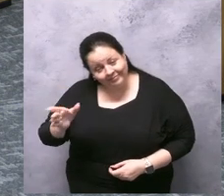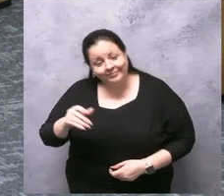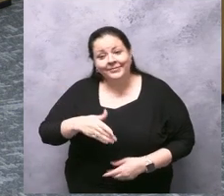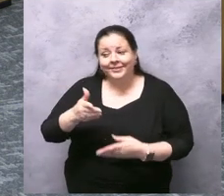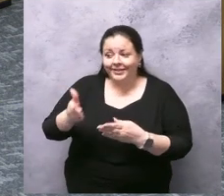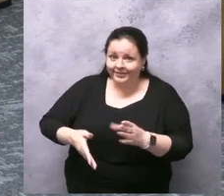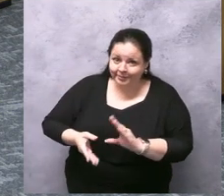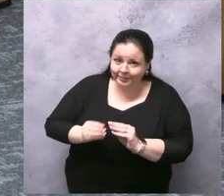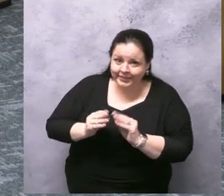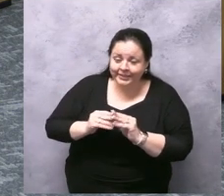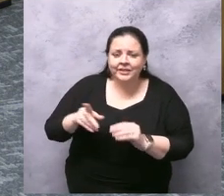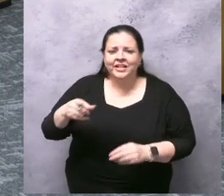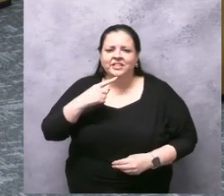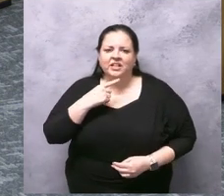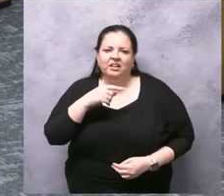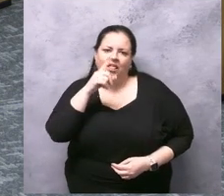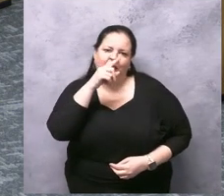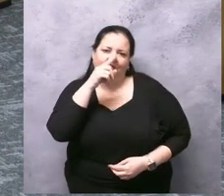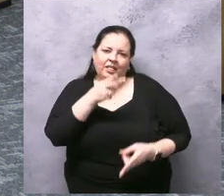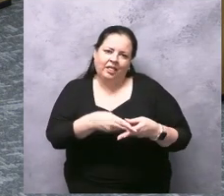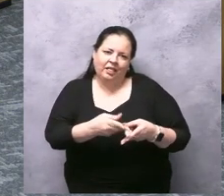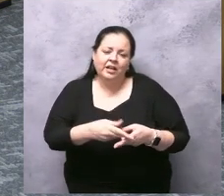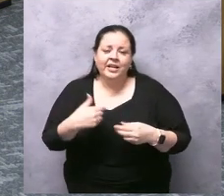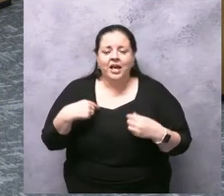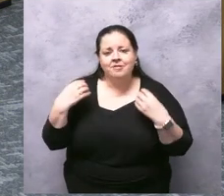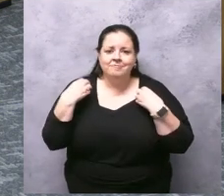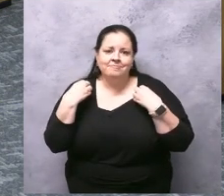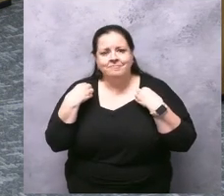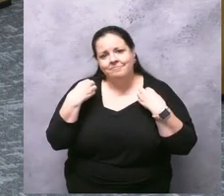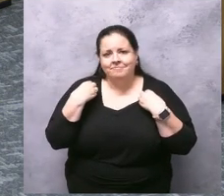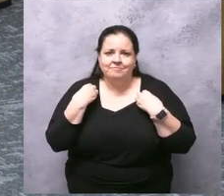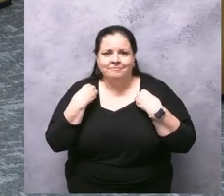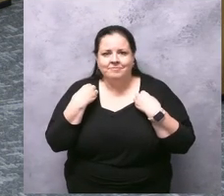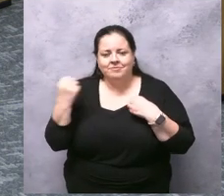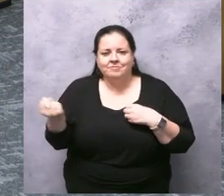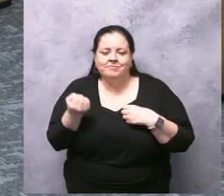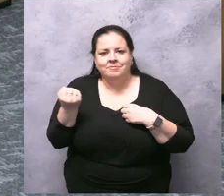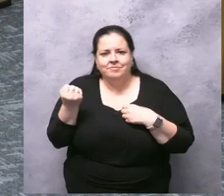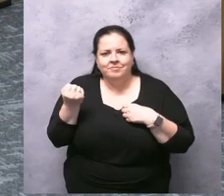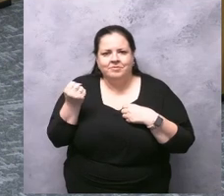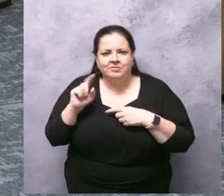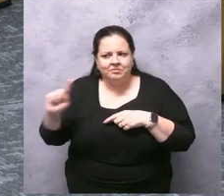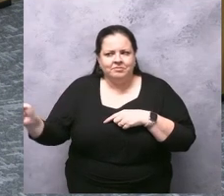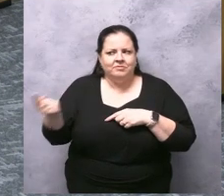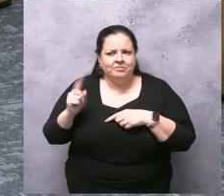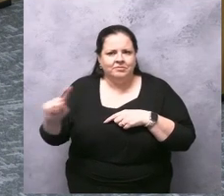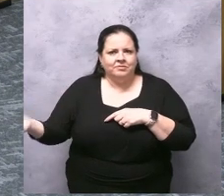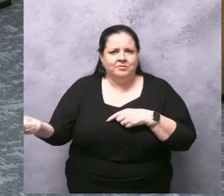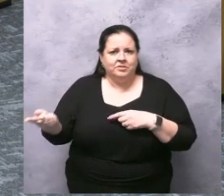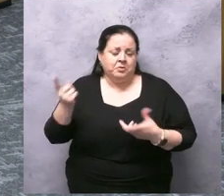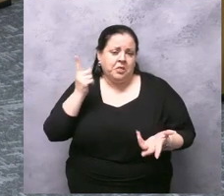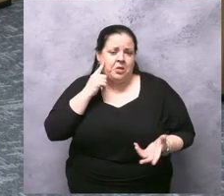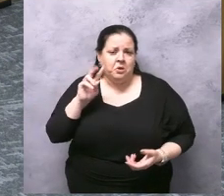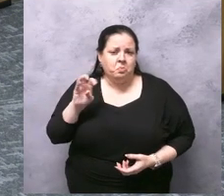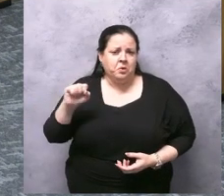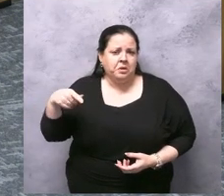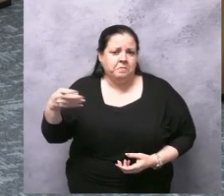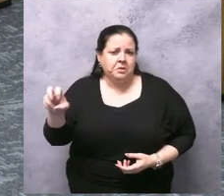end of the meeting. He gave me a fake name. He had a little backpack that didn't leave his side, even when he went to the bathroom. We assumed he was carrying weapons.